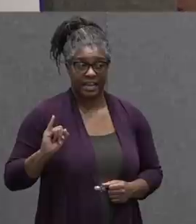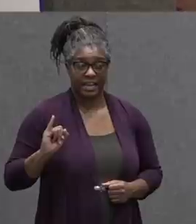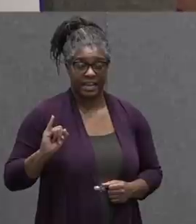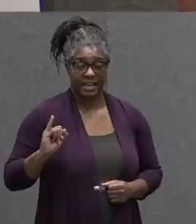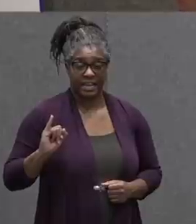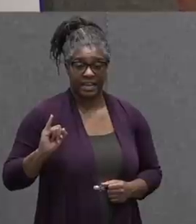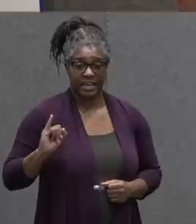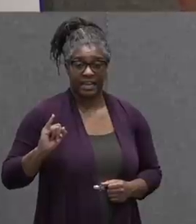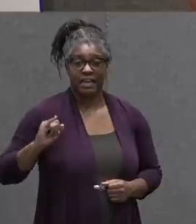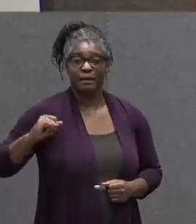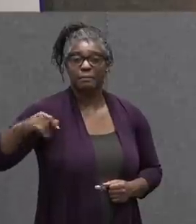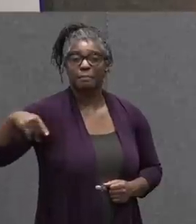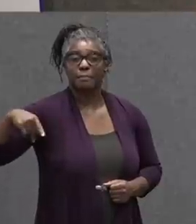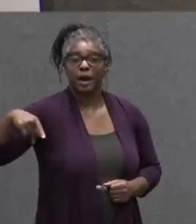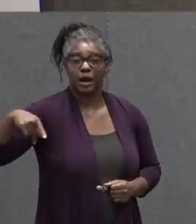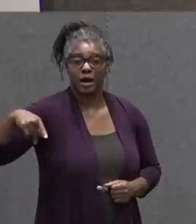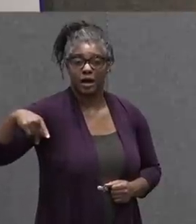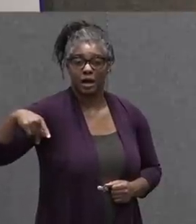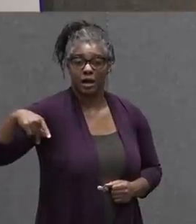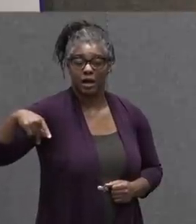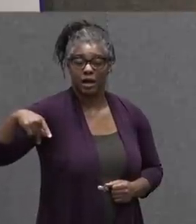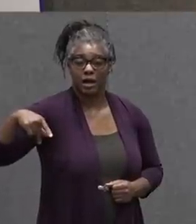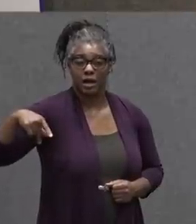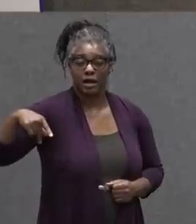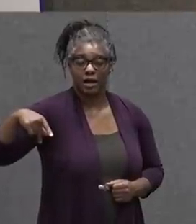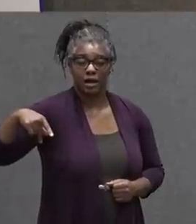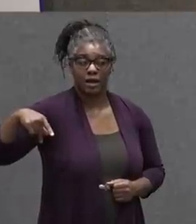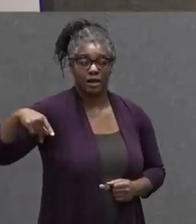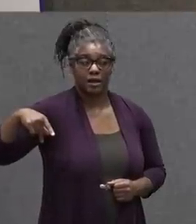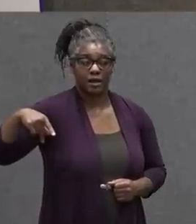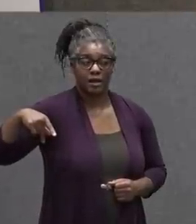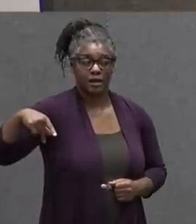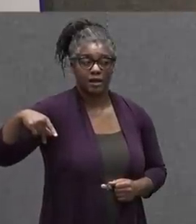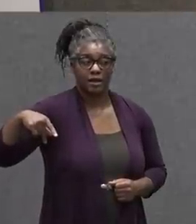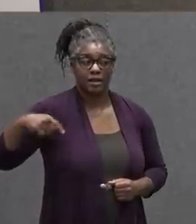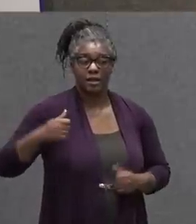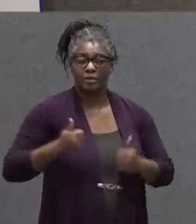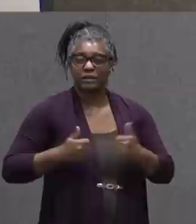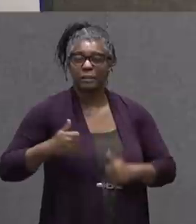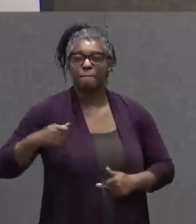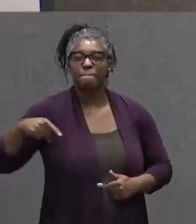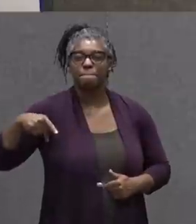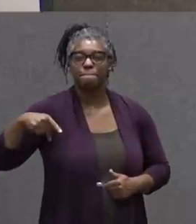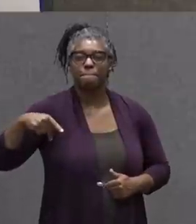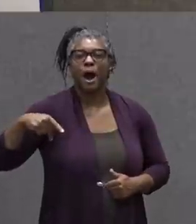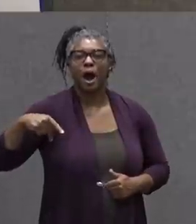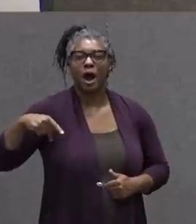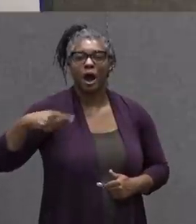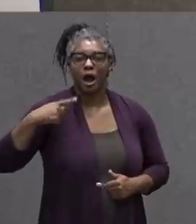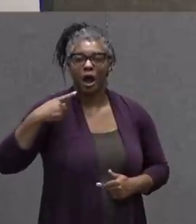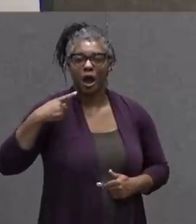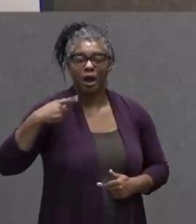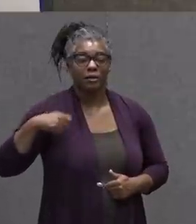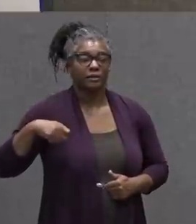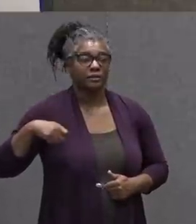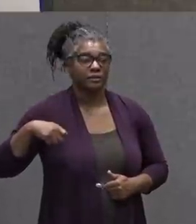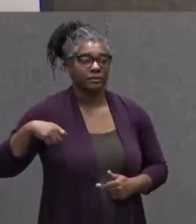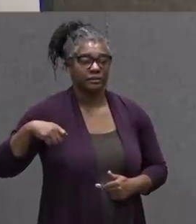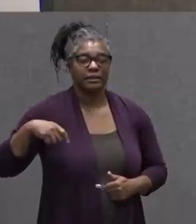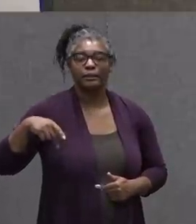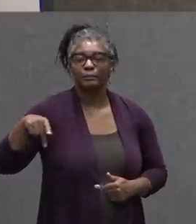S-k-eh. P. What consonant says p? P.